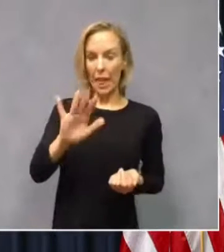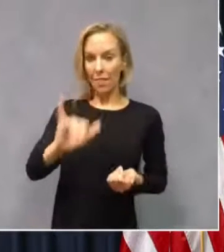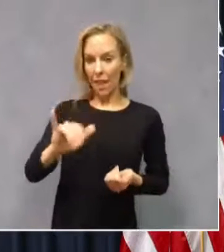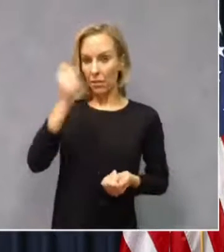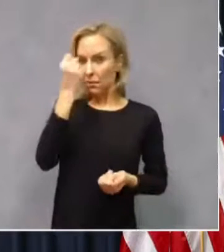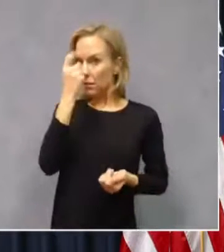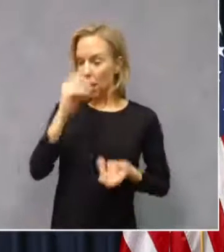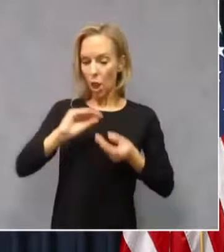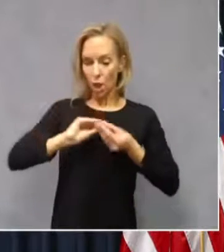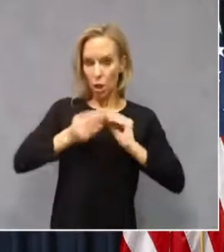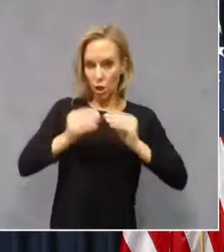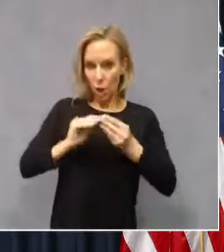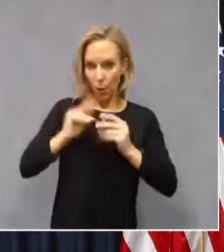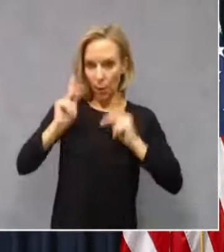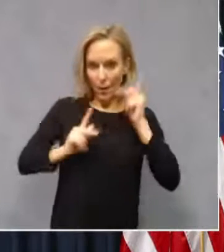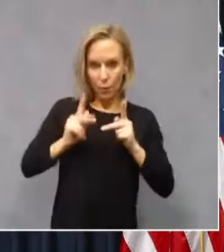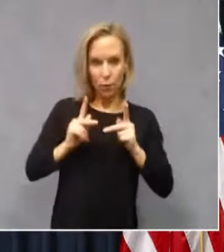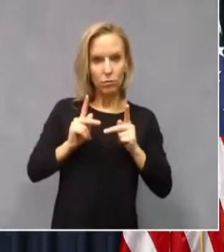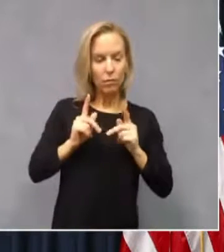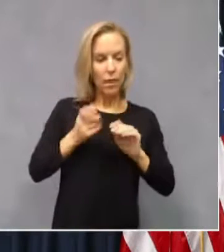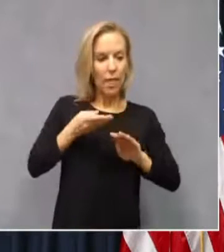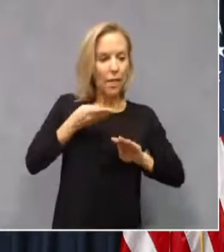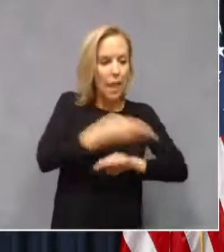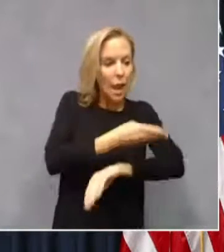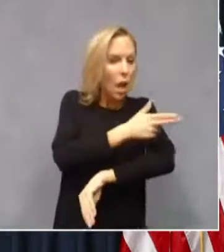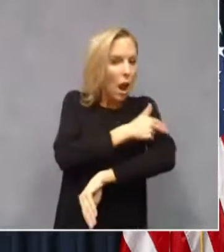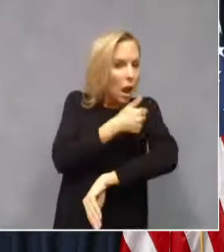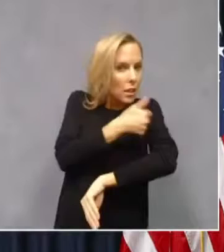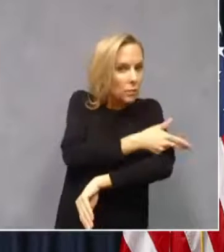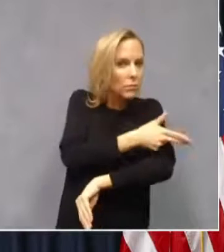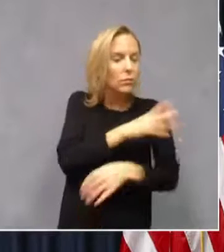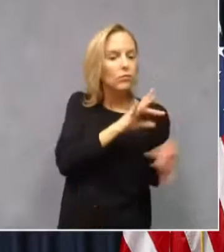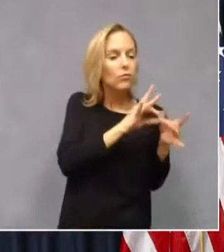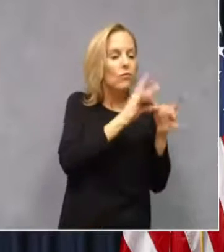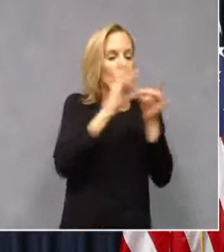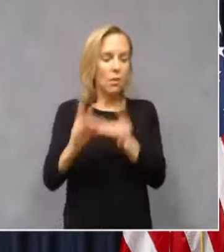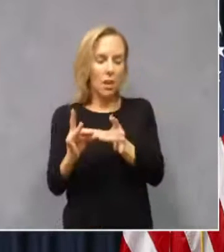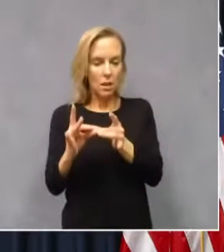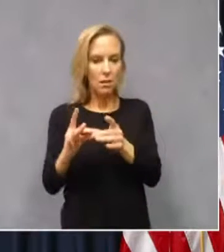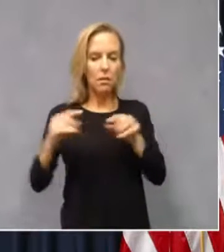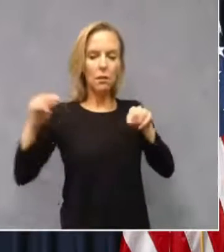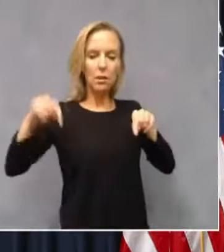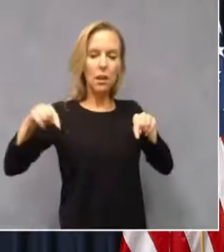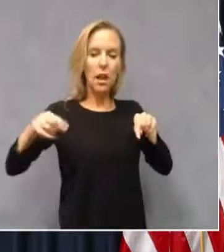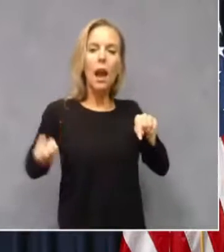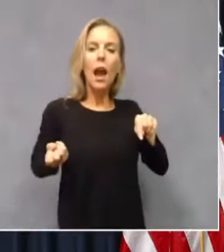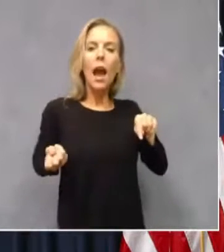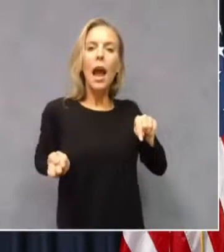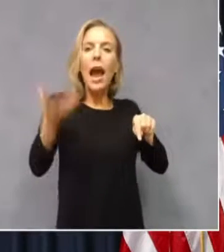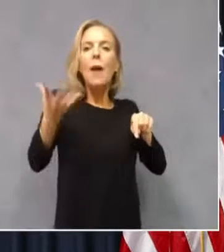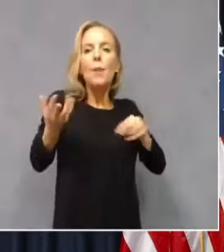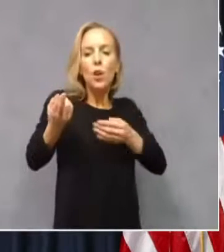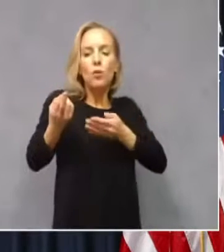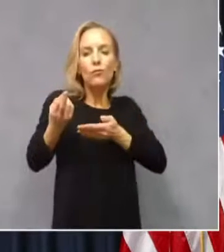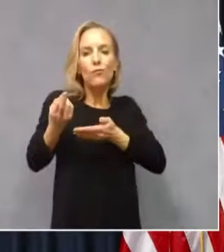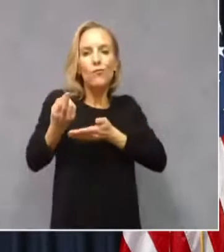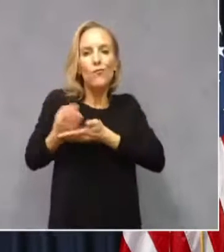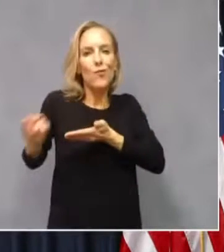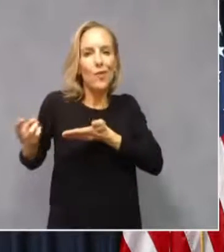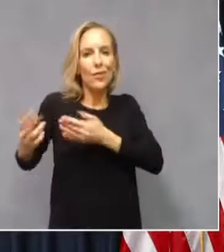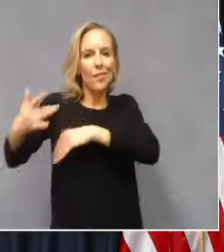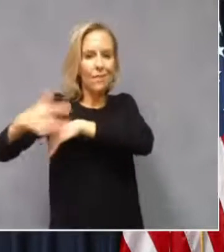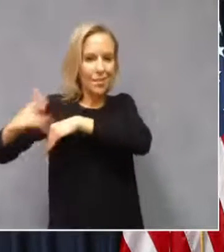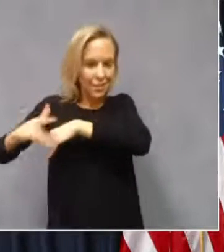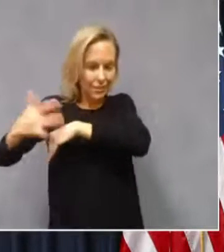hospitalized in a way that reflects how many resources are going to be freed up.